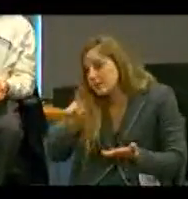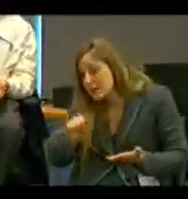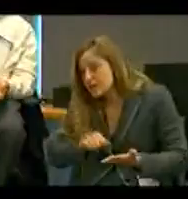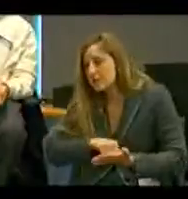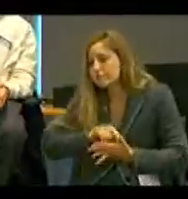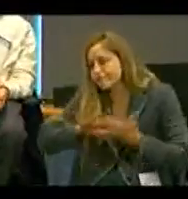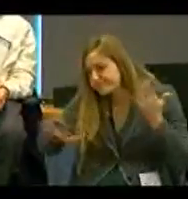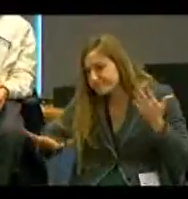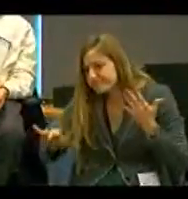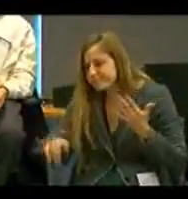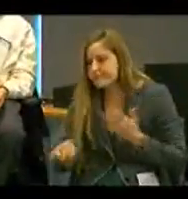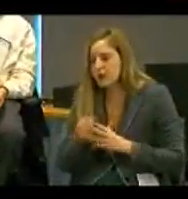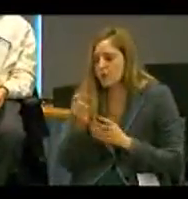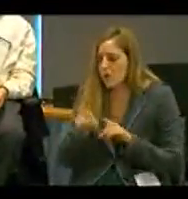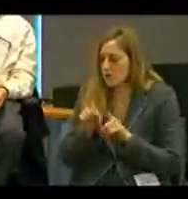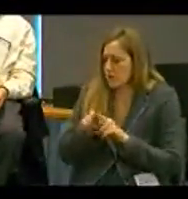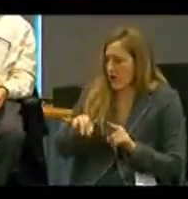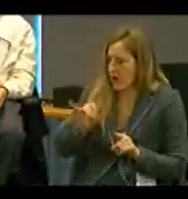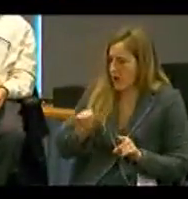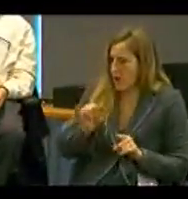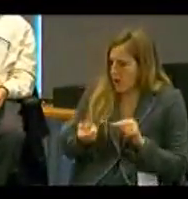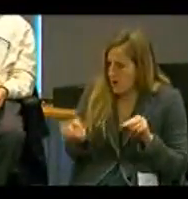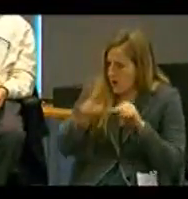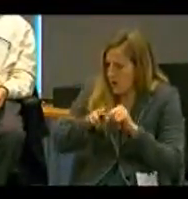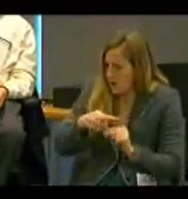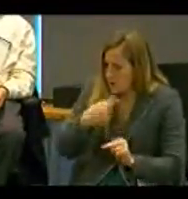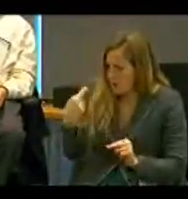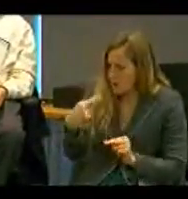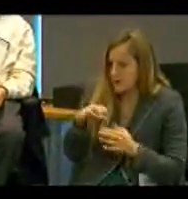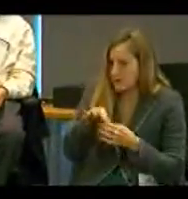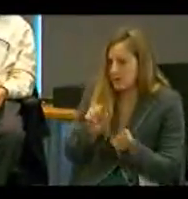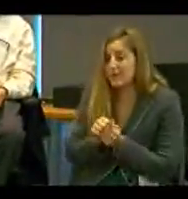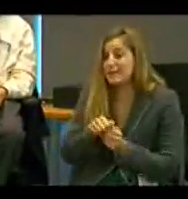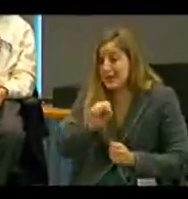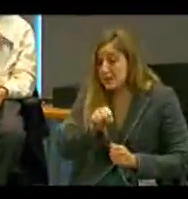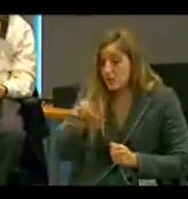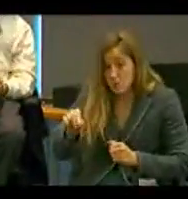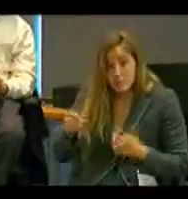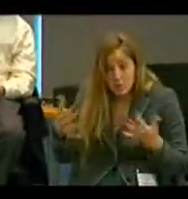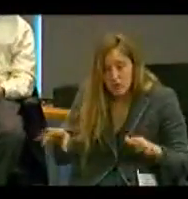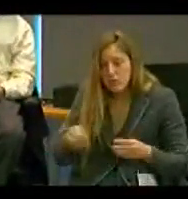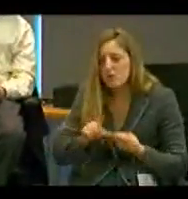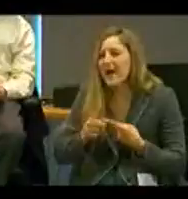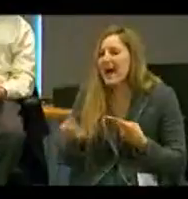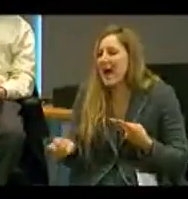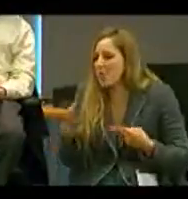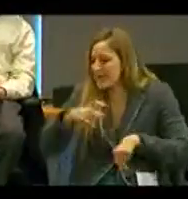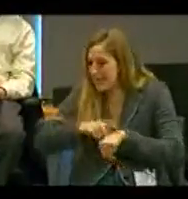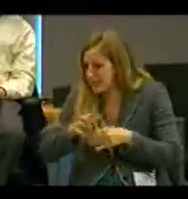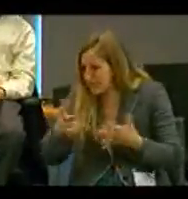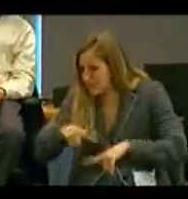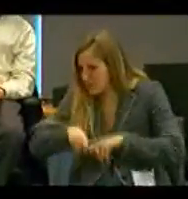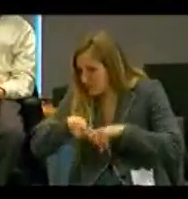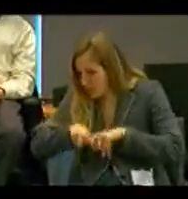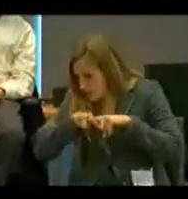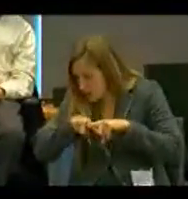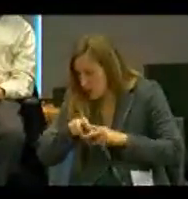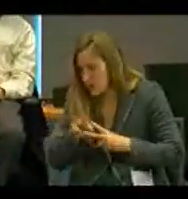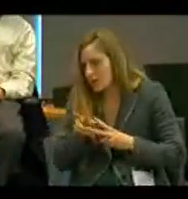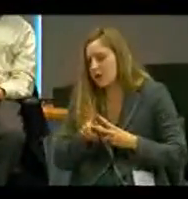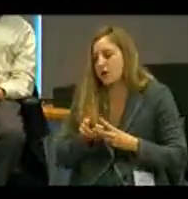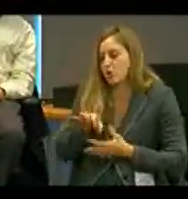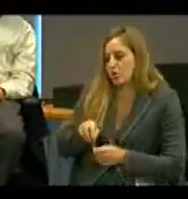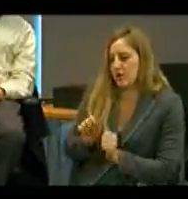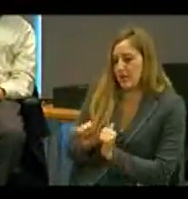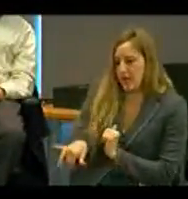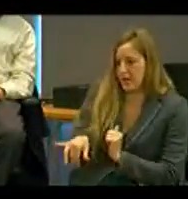find elevated risk, whether it's measured by suspension, yes or no, or by the number of times being suspended in terms of that interaction, or